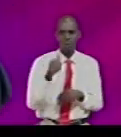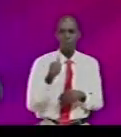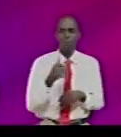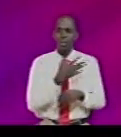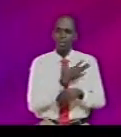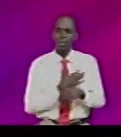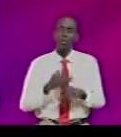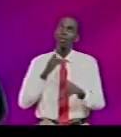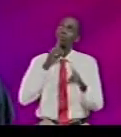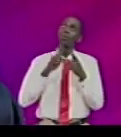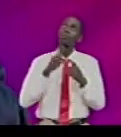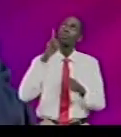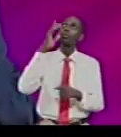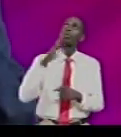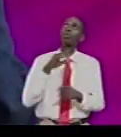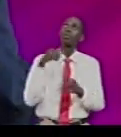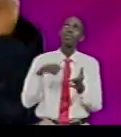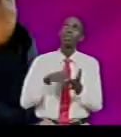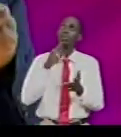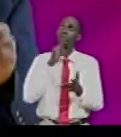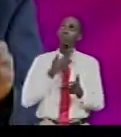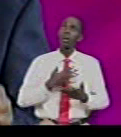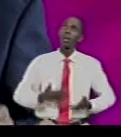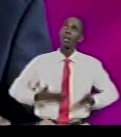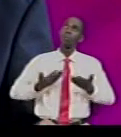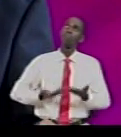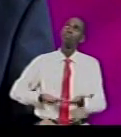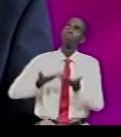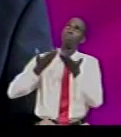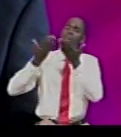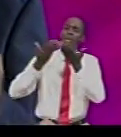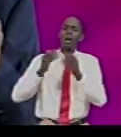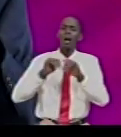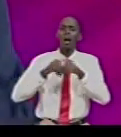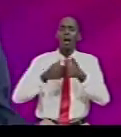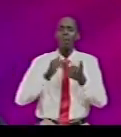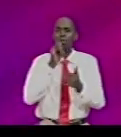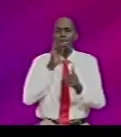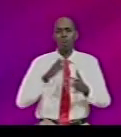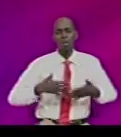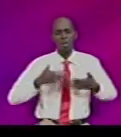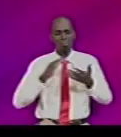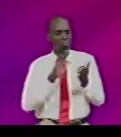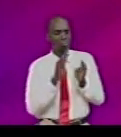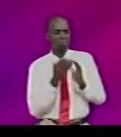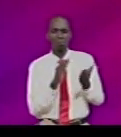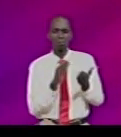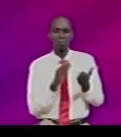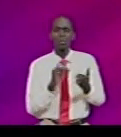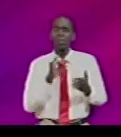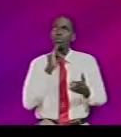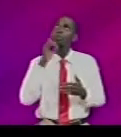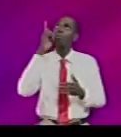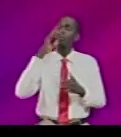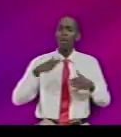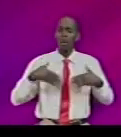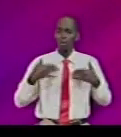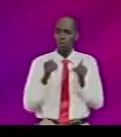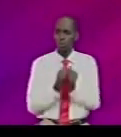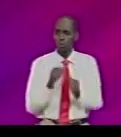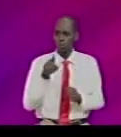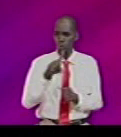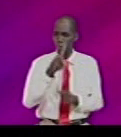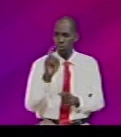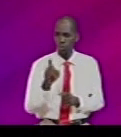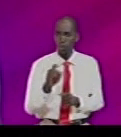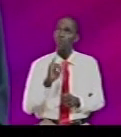tell God, this is my life. How is your life like? How is it? Is God happy with you? Is God